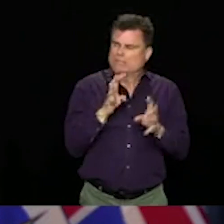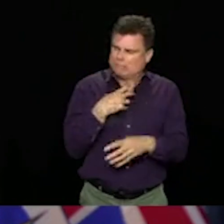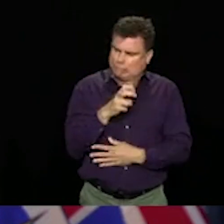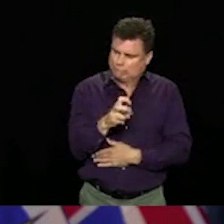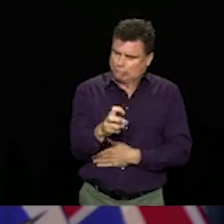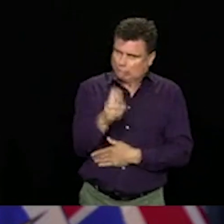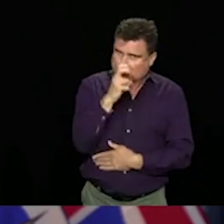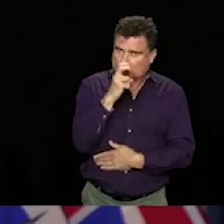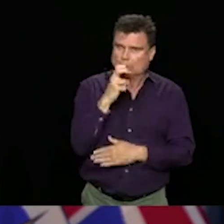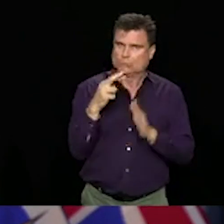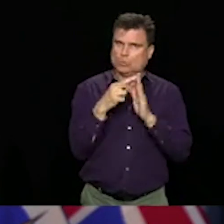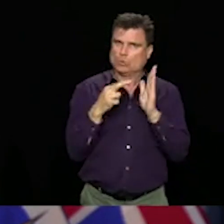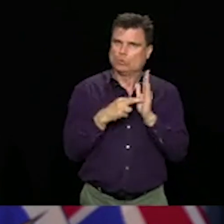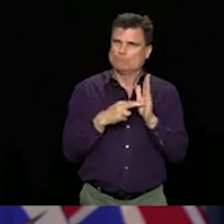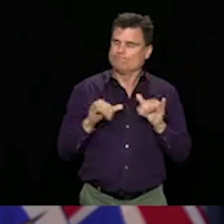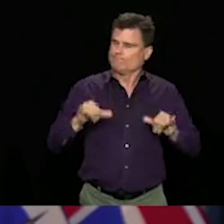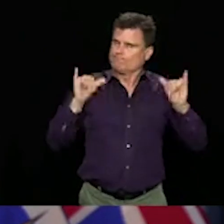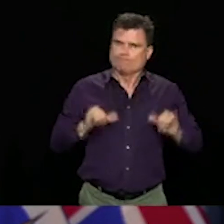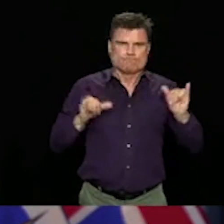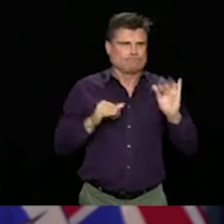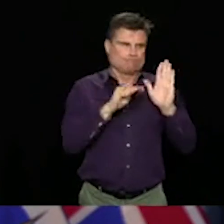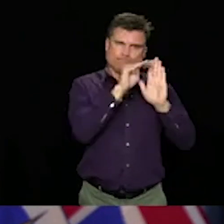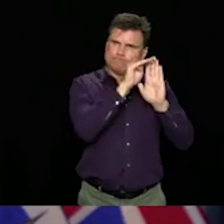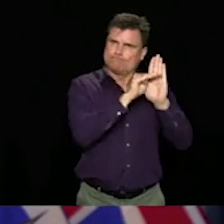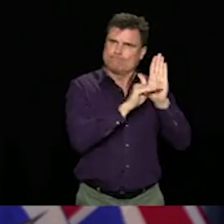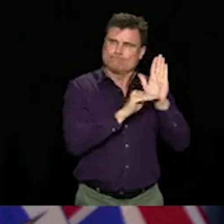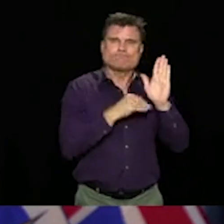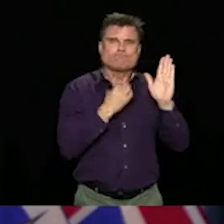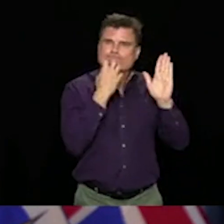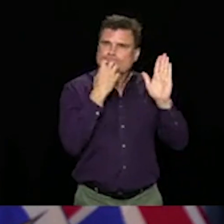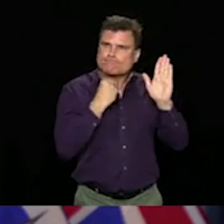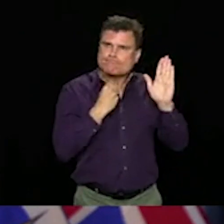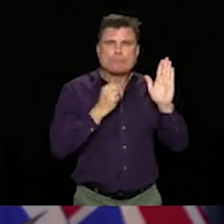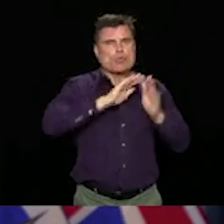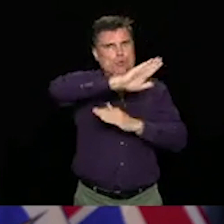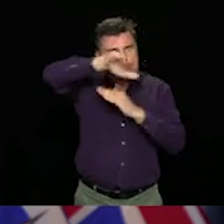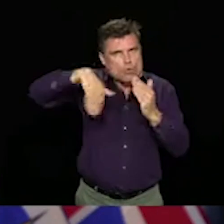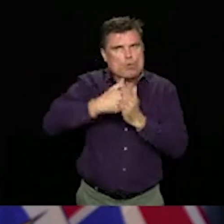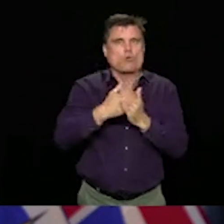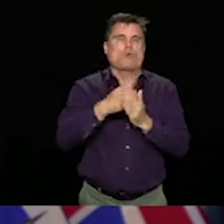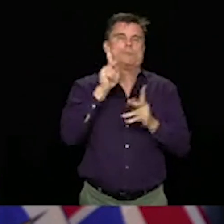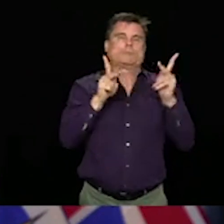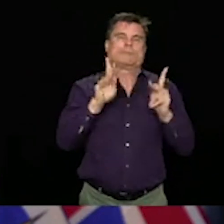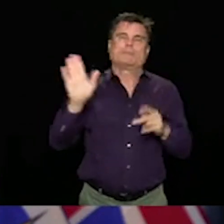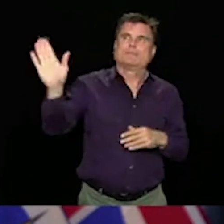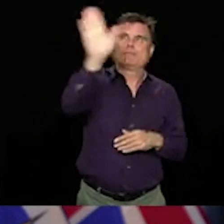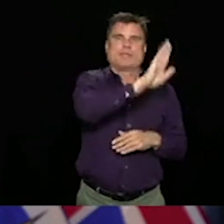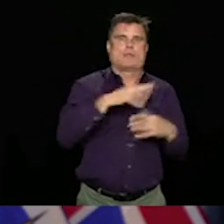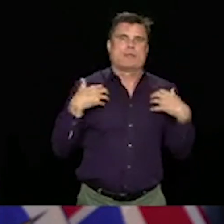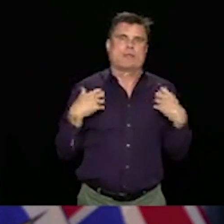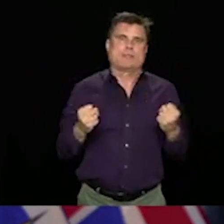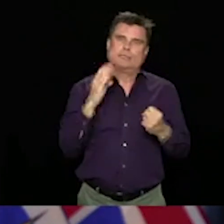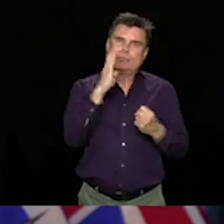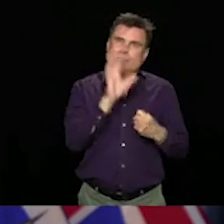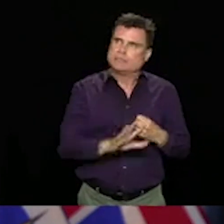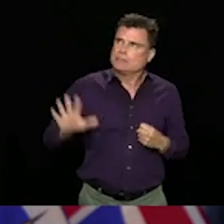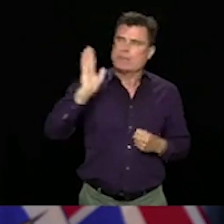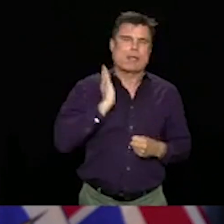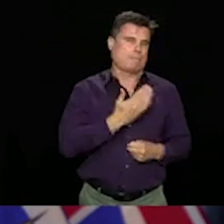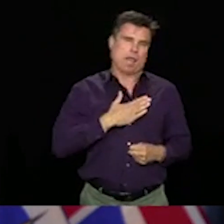place so that the health of safety of everybody in British Columbia, which remains our number one priority.